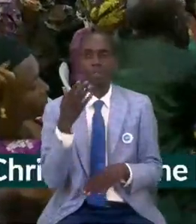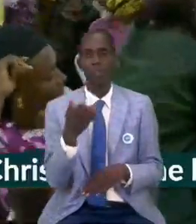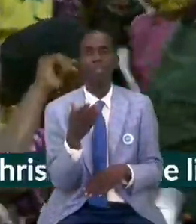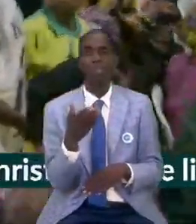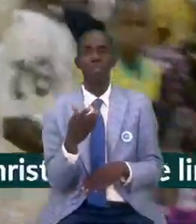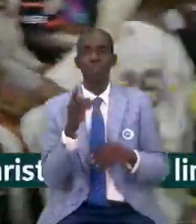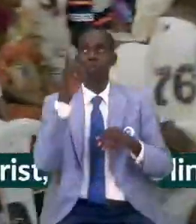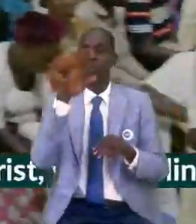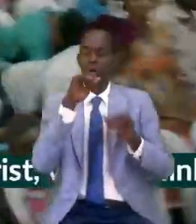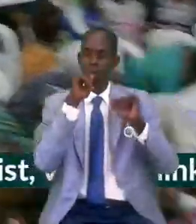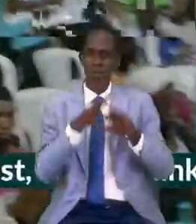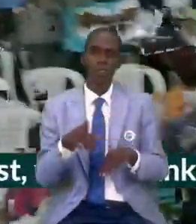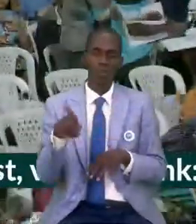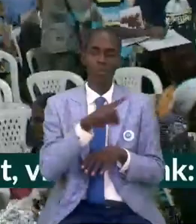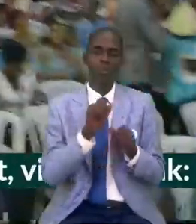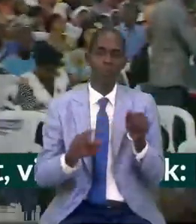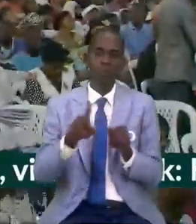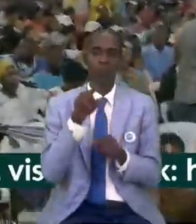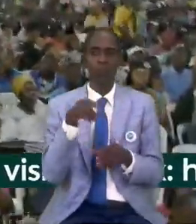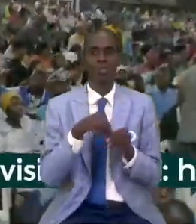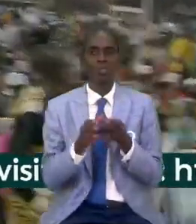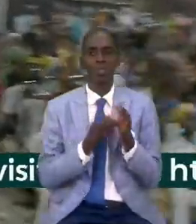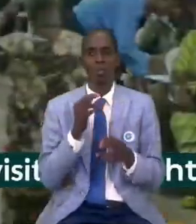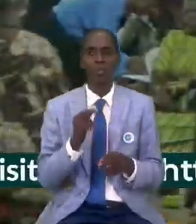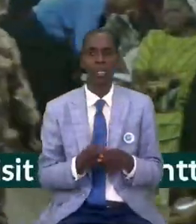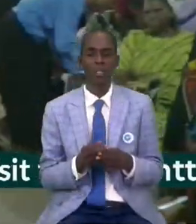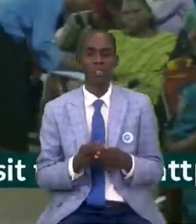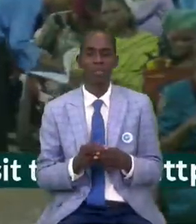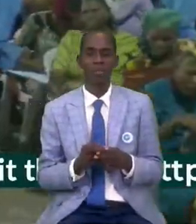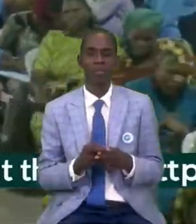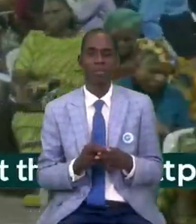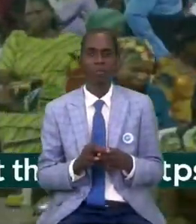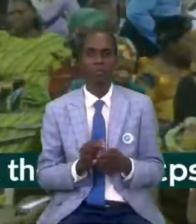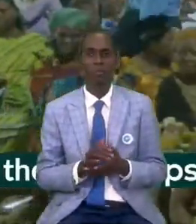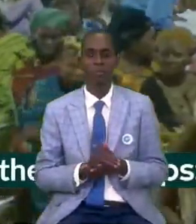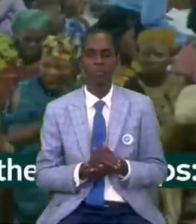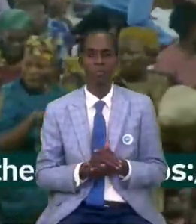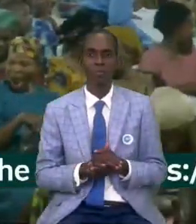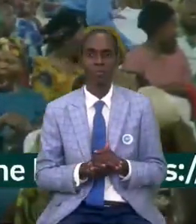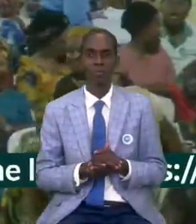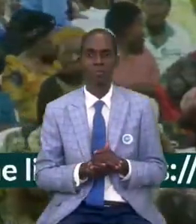now, our Father said, God bless you. Say a big amen. Amen.